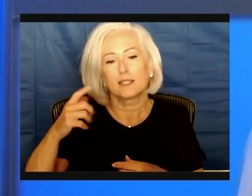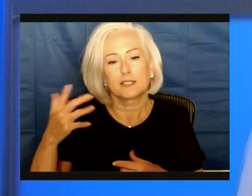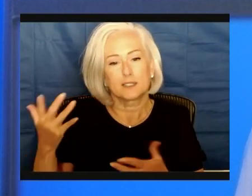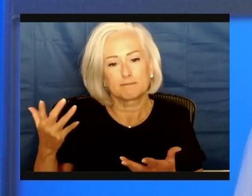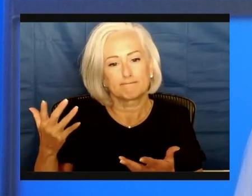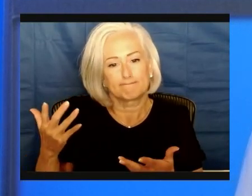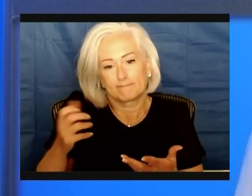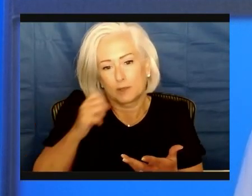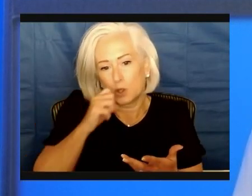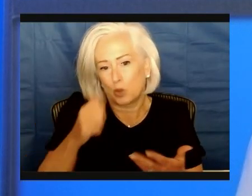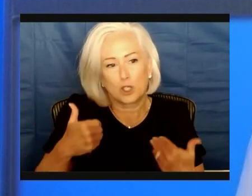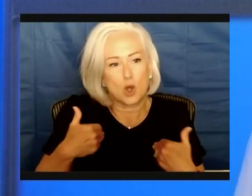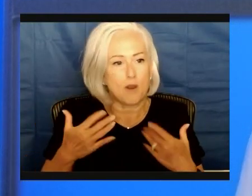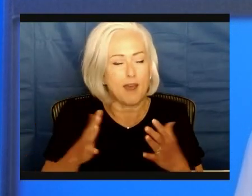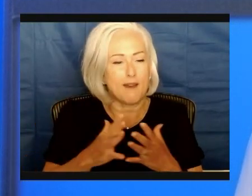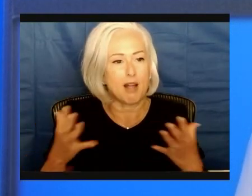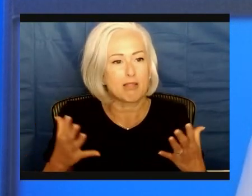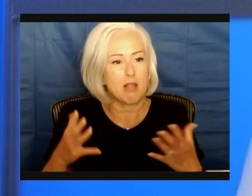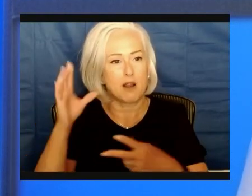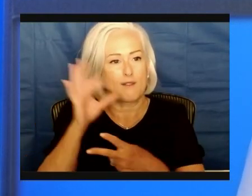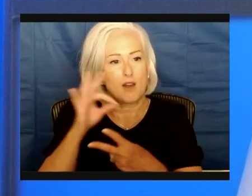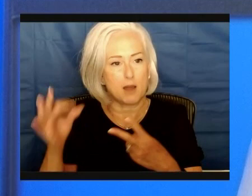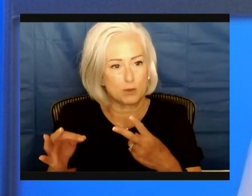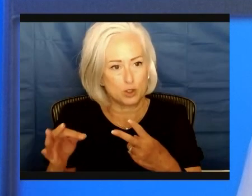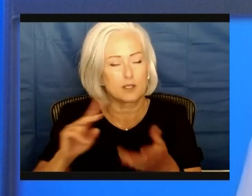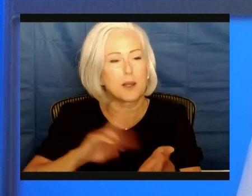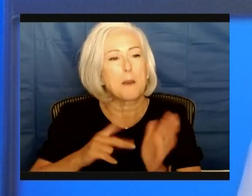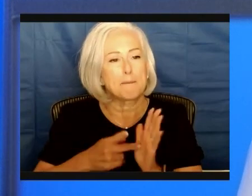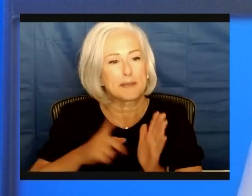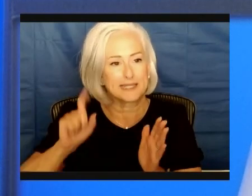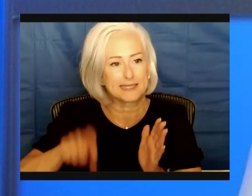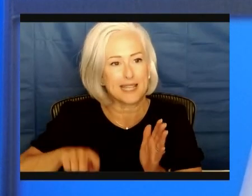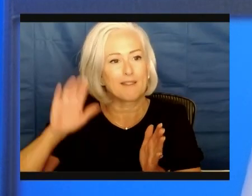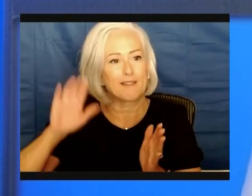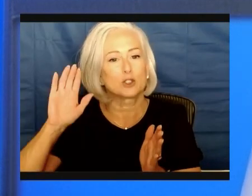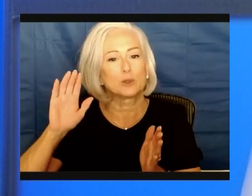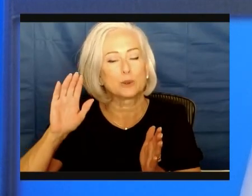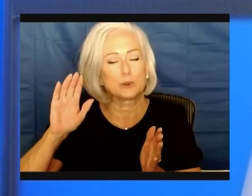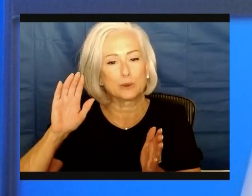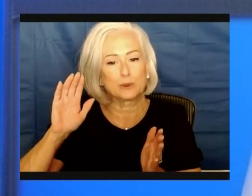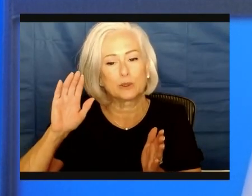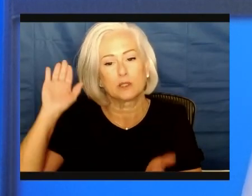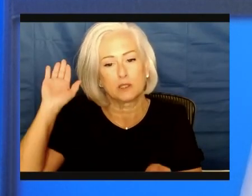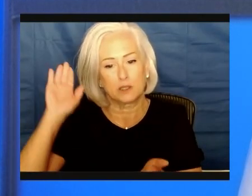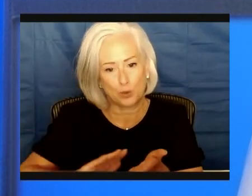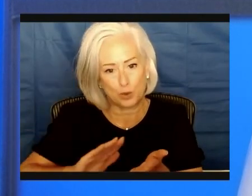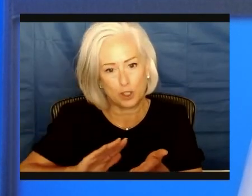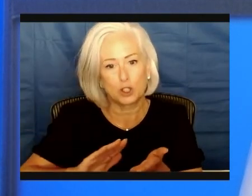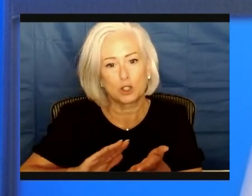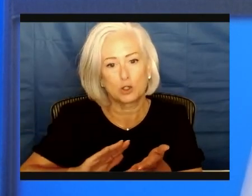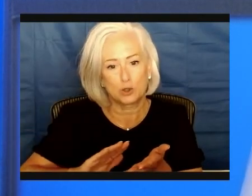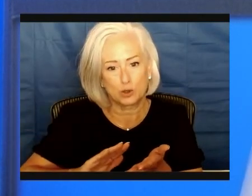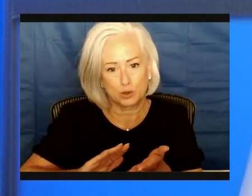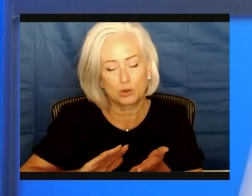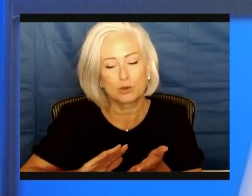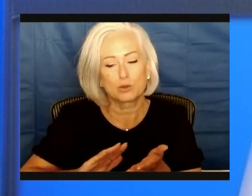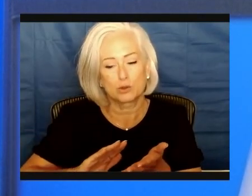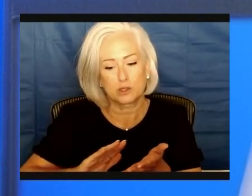lot of options, so we have to minimize our cost and try to use few implants as